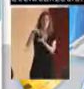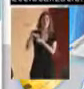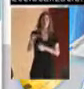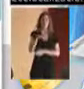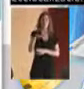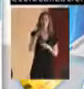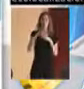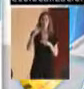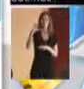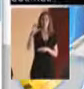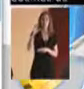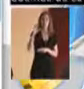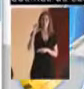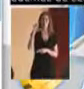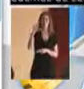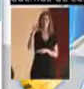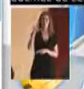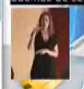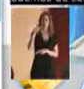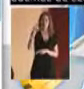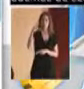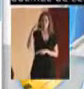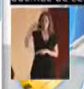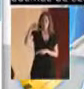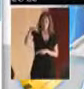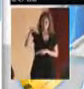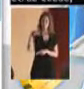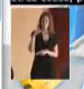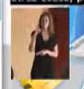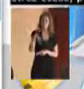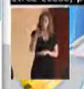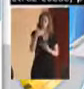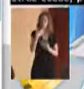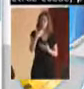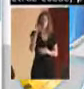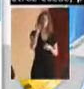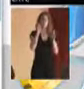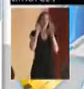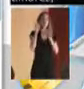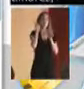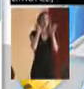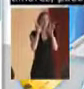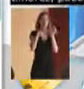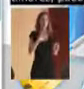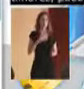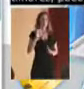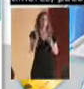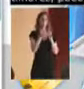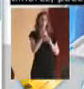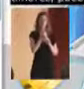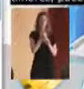the echolocalization, which also contains many other things because it detects through